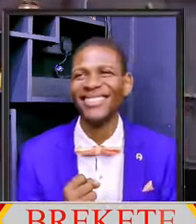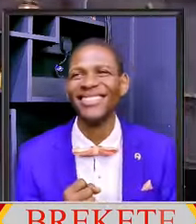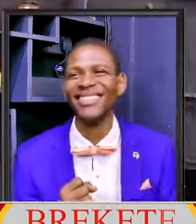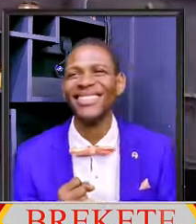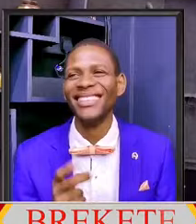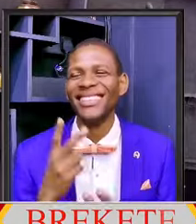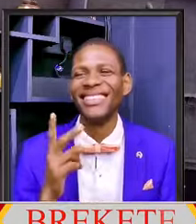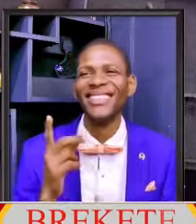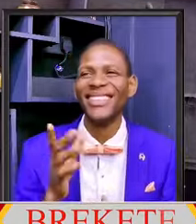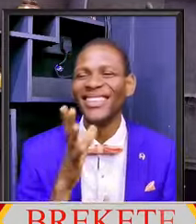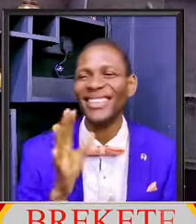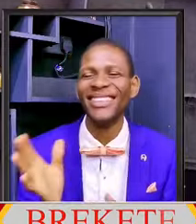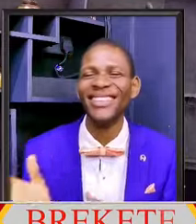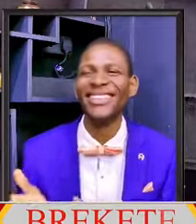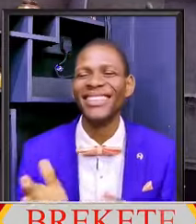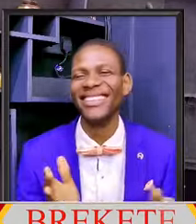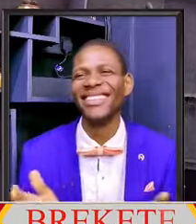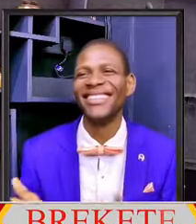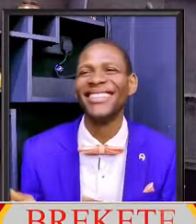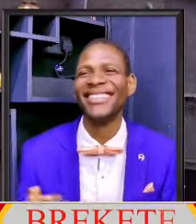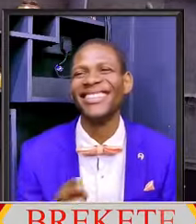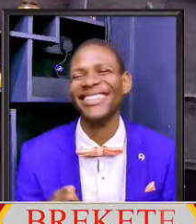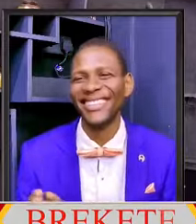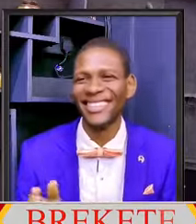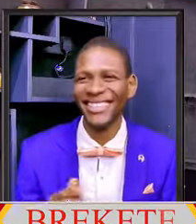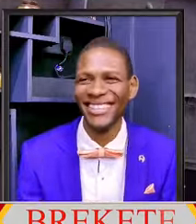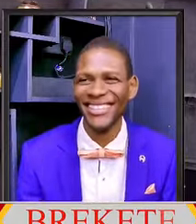See what your mommy they tell her. They go.